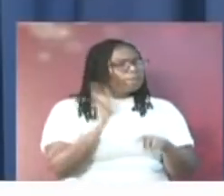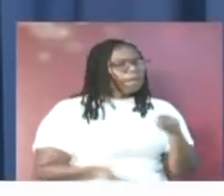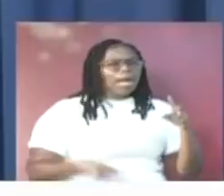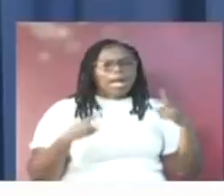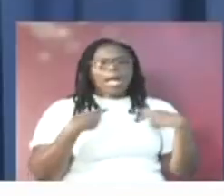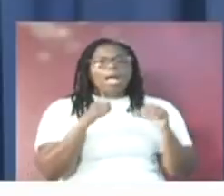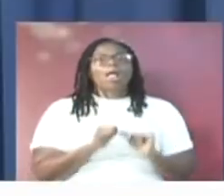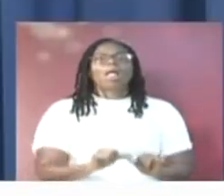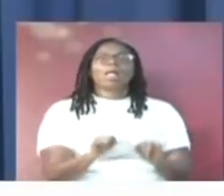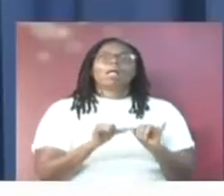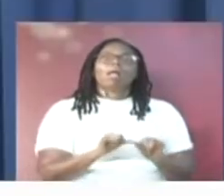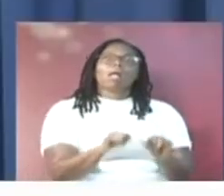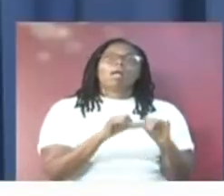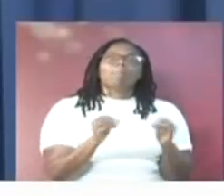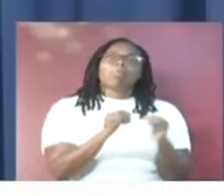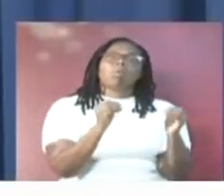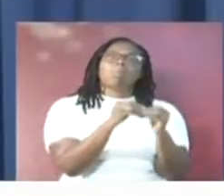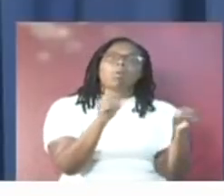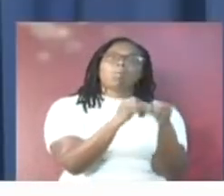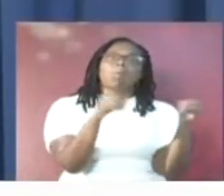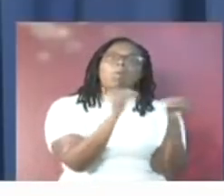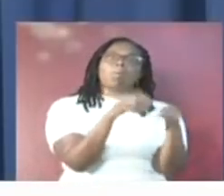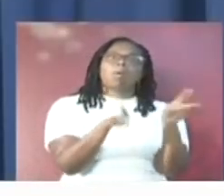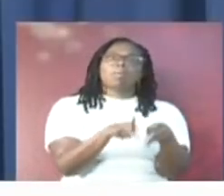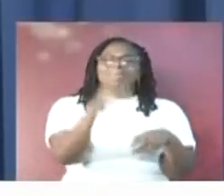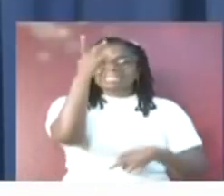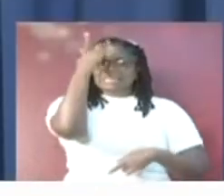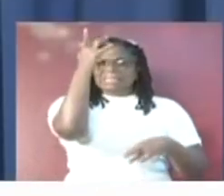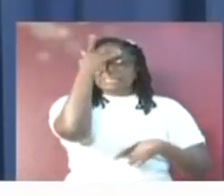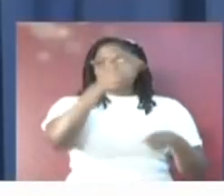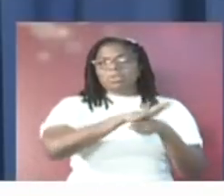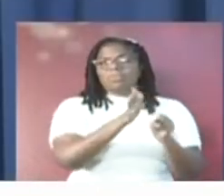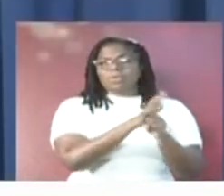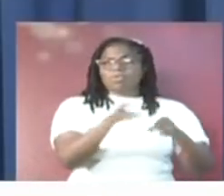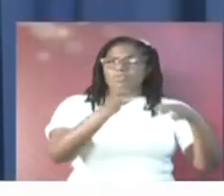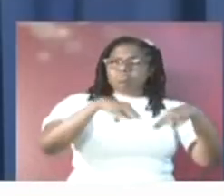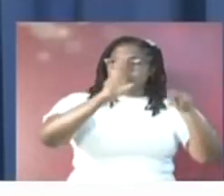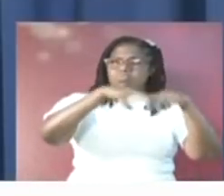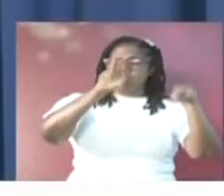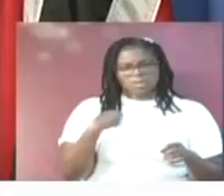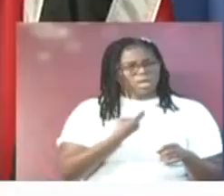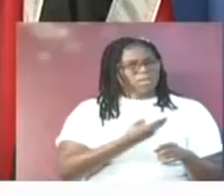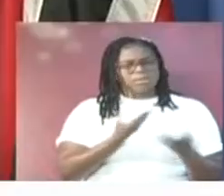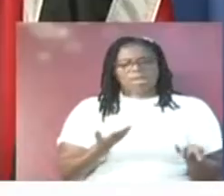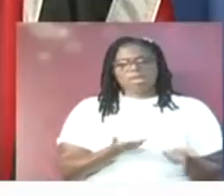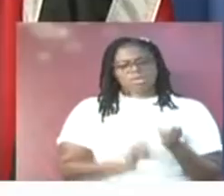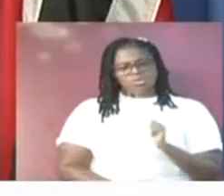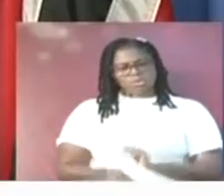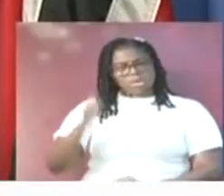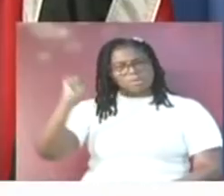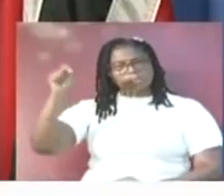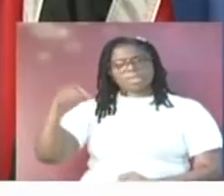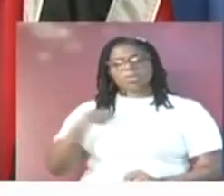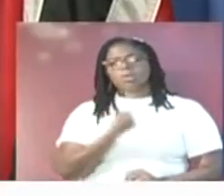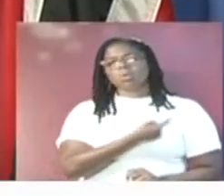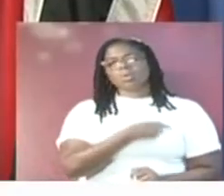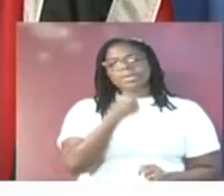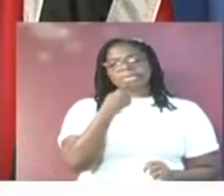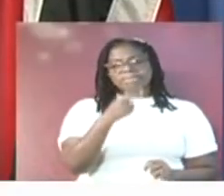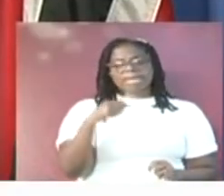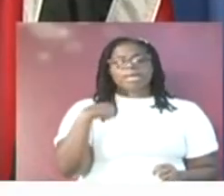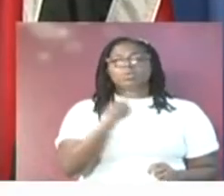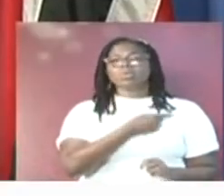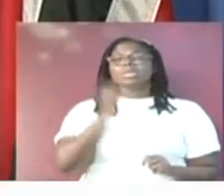period. We have to have a break. Additionally, it is the same staff. Building out,